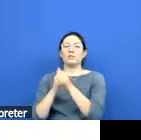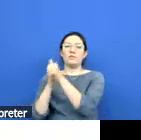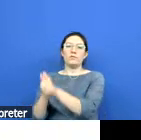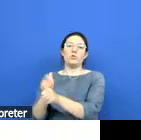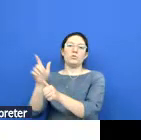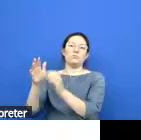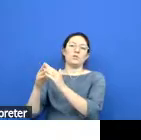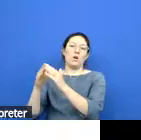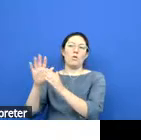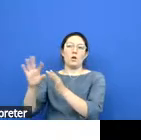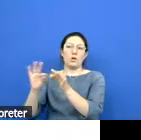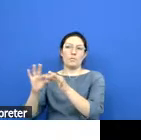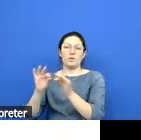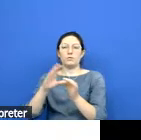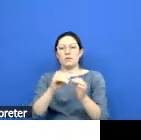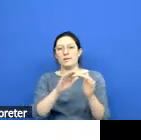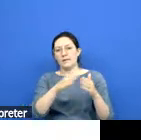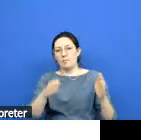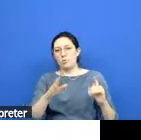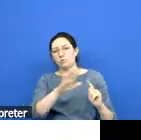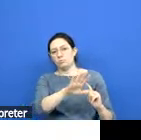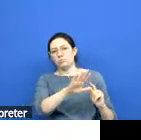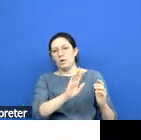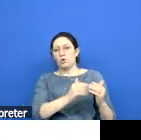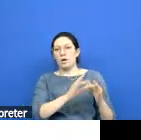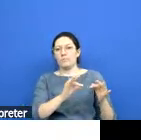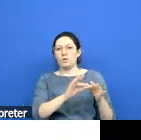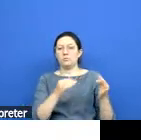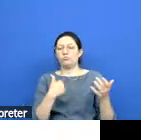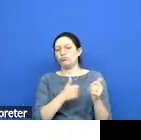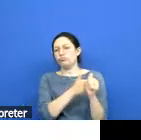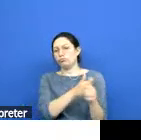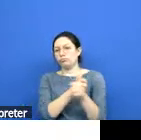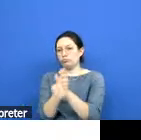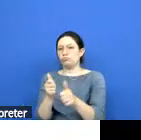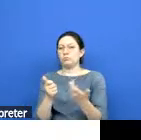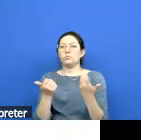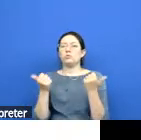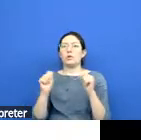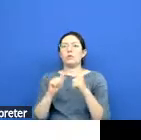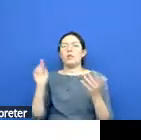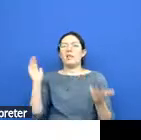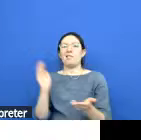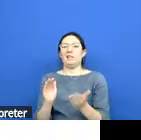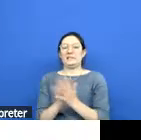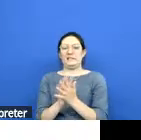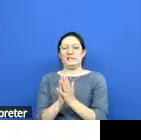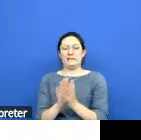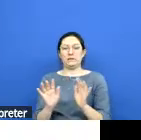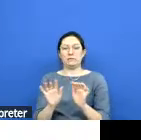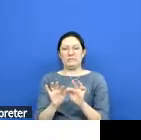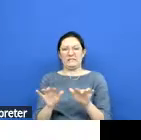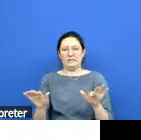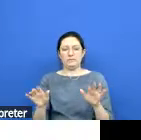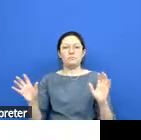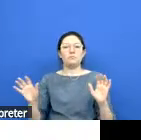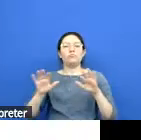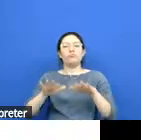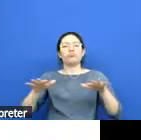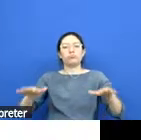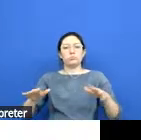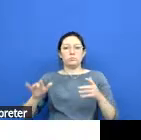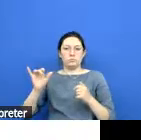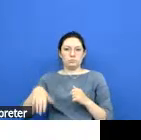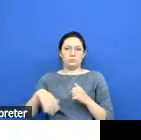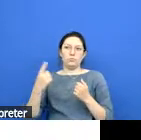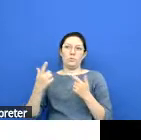of the town and the neighbors to obviously, bring the site in. That was one big portion of the comments